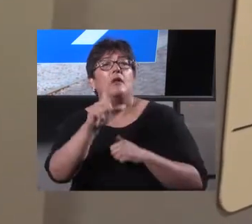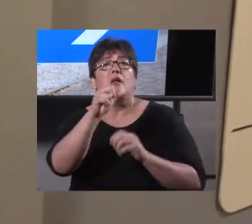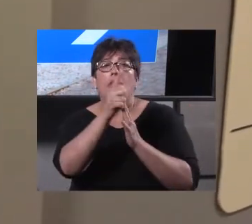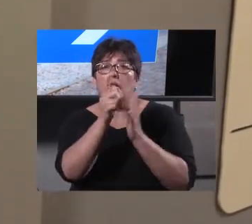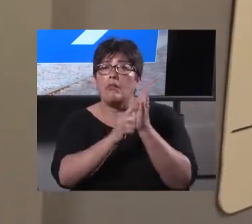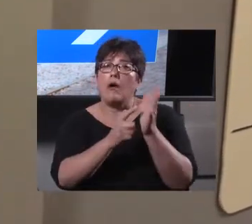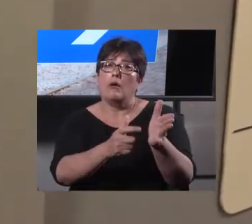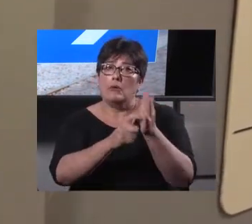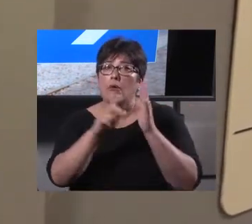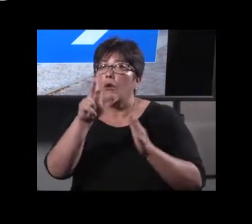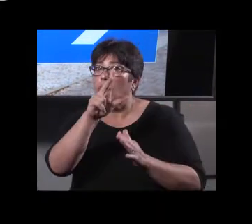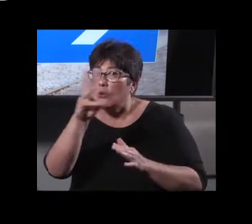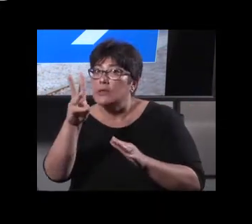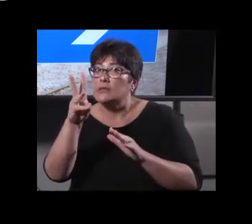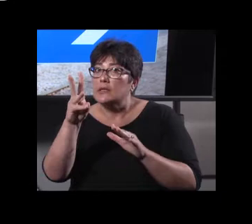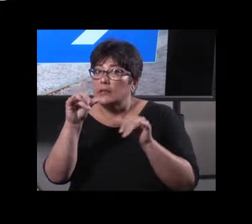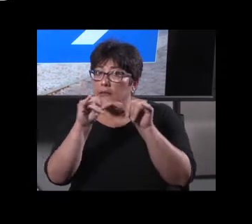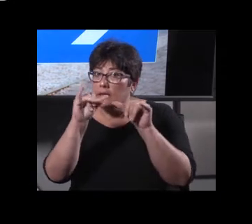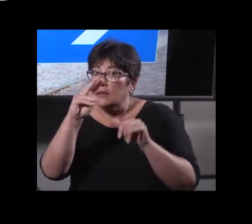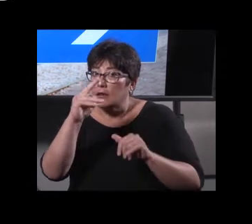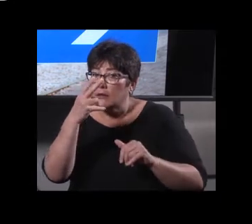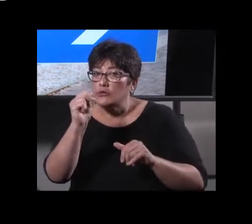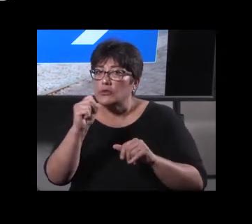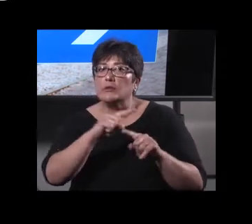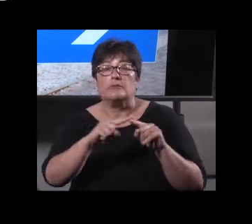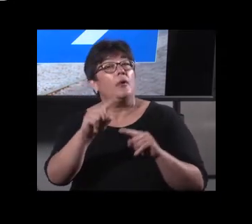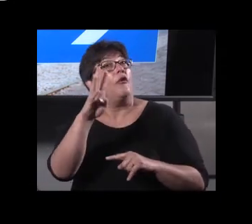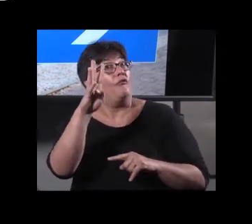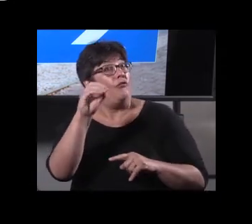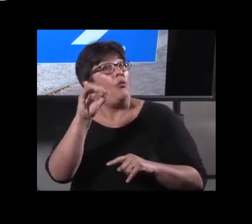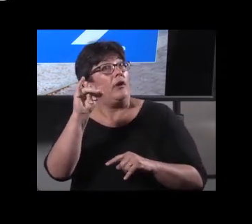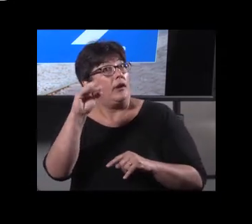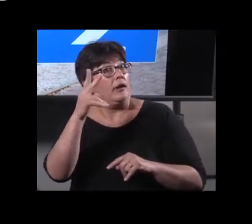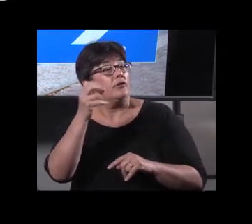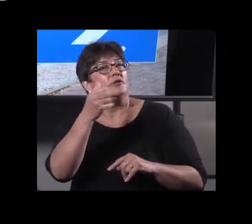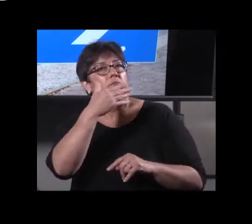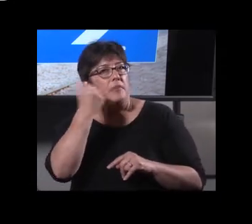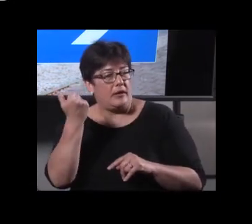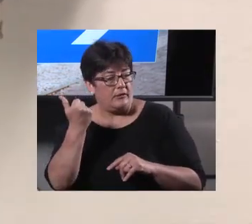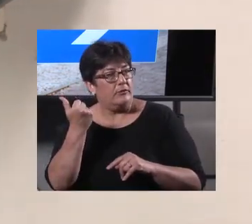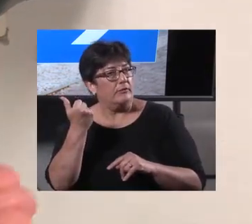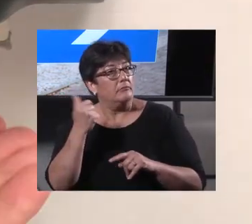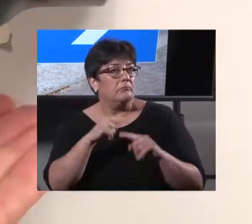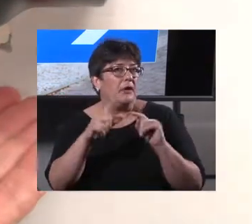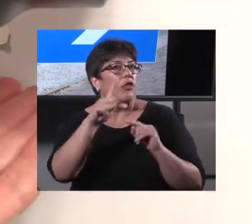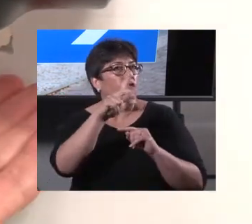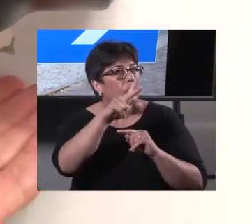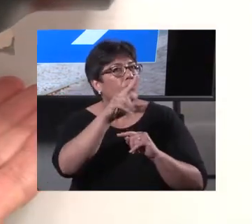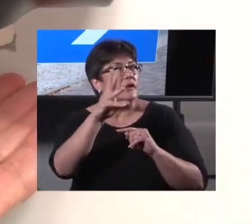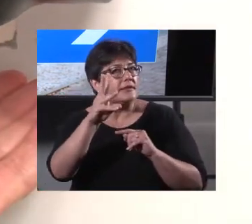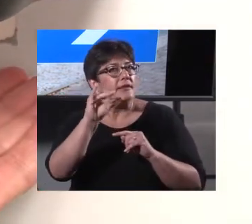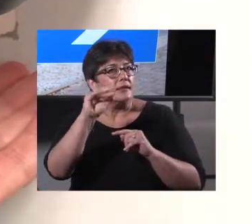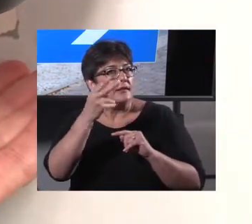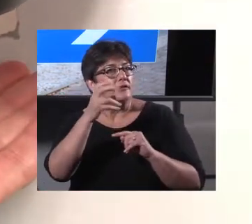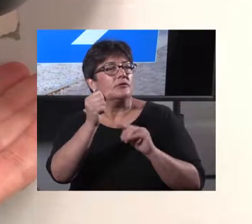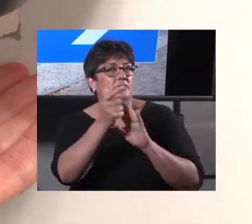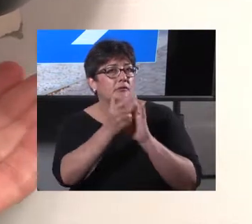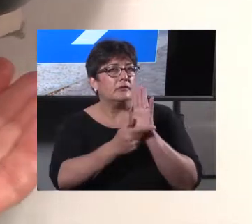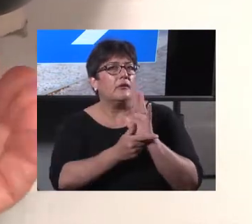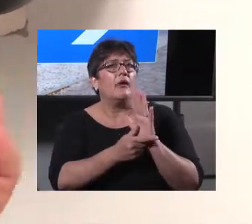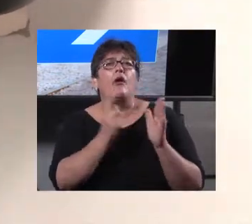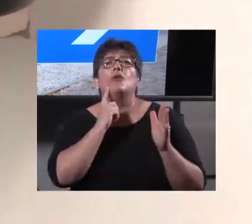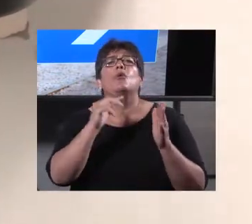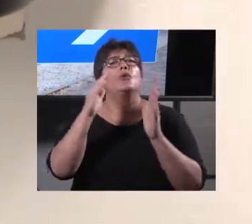is within the law. Placement of toilet paper and soap dispensers. If you think of being in a chair and having to reach across a